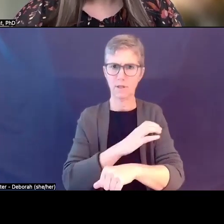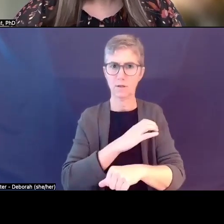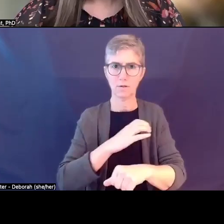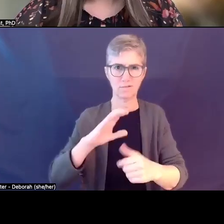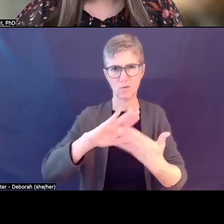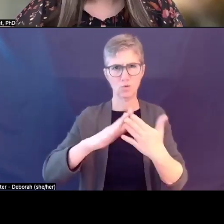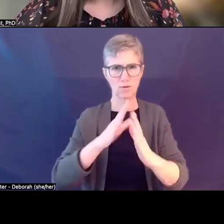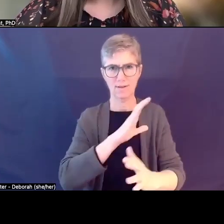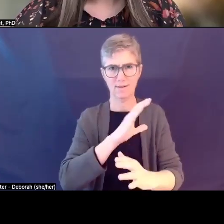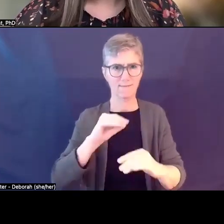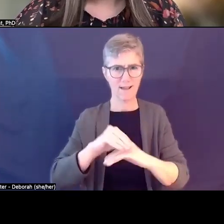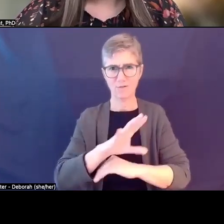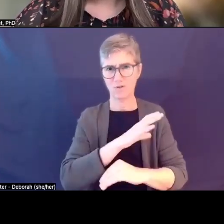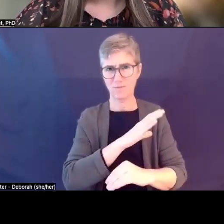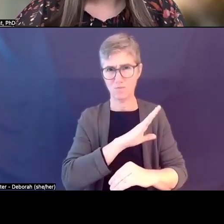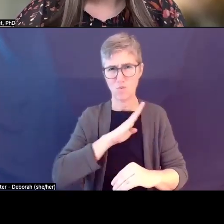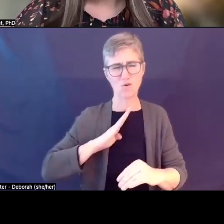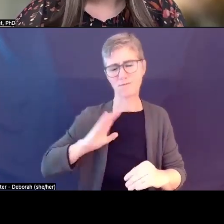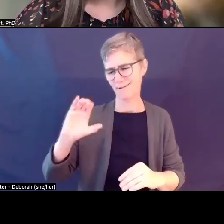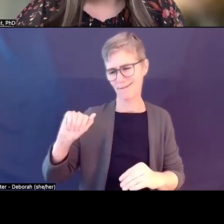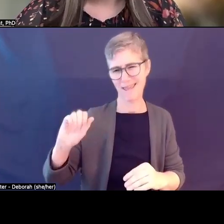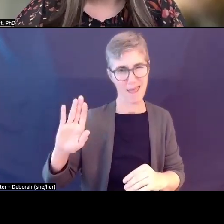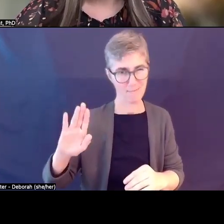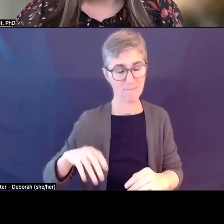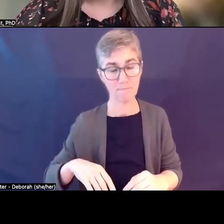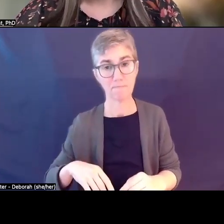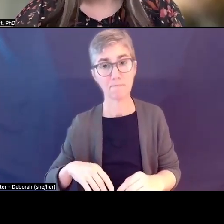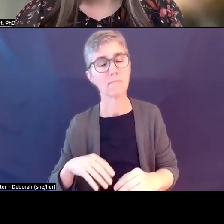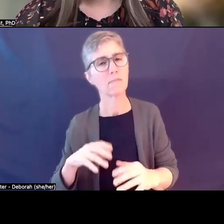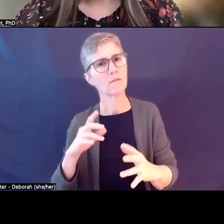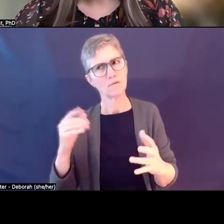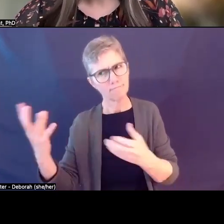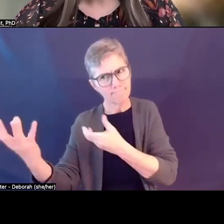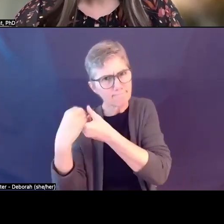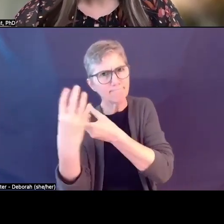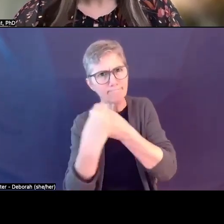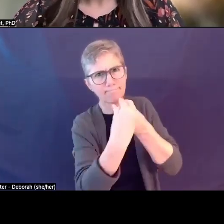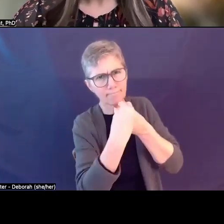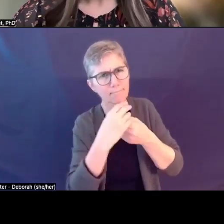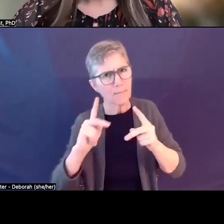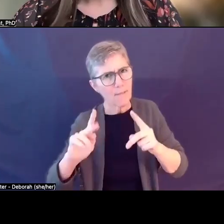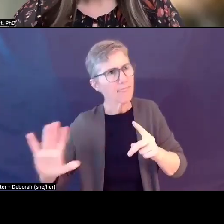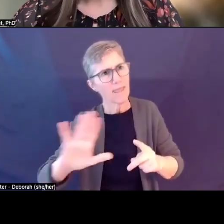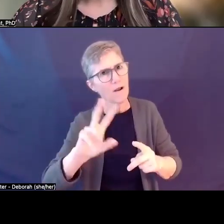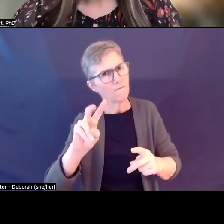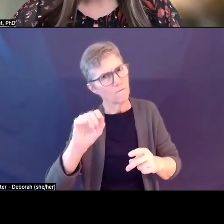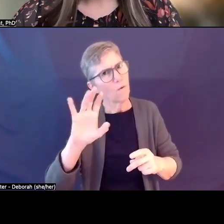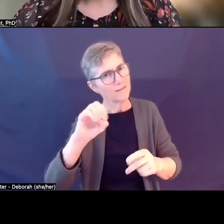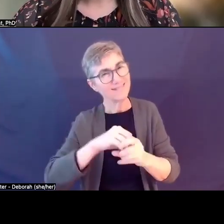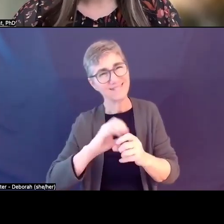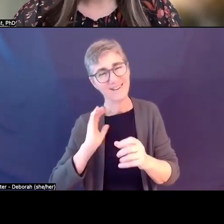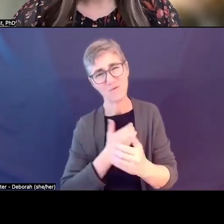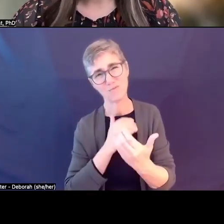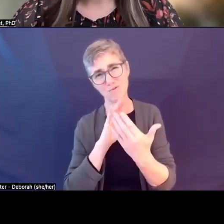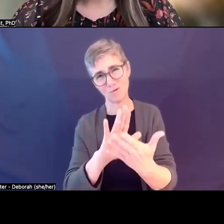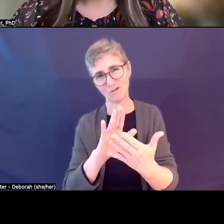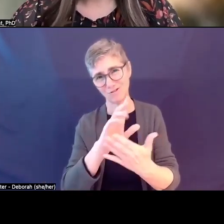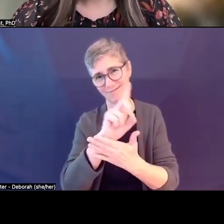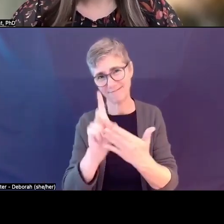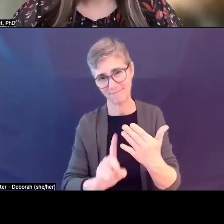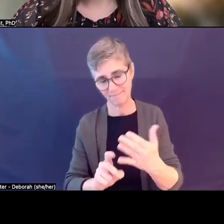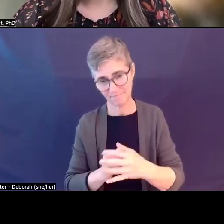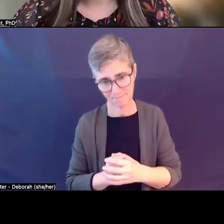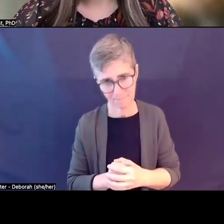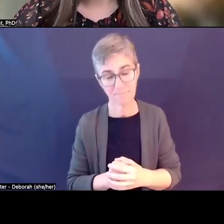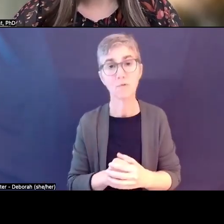CAB, to integrate the voices of their clients into their approach. CABs offer a structured opportunity for